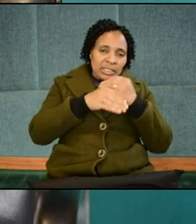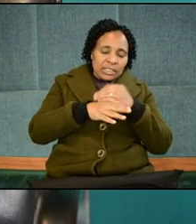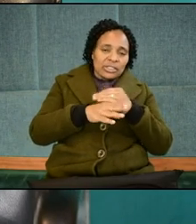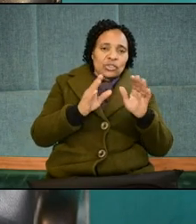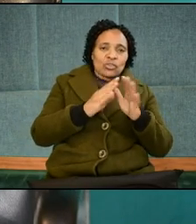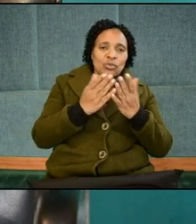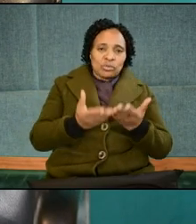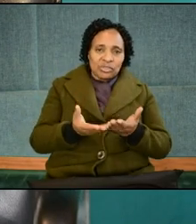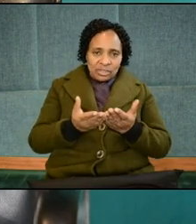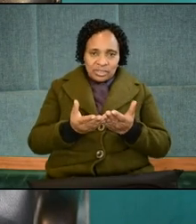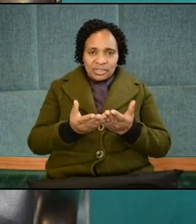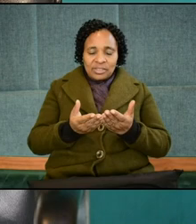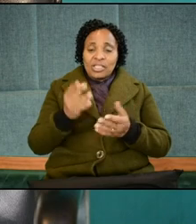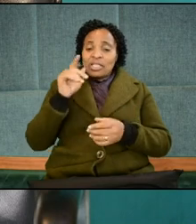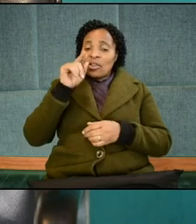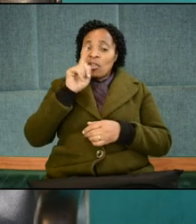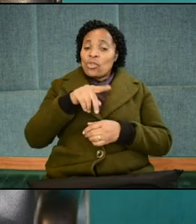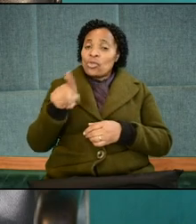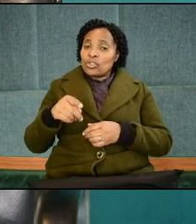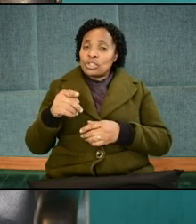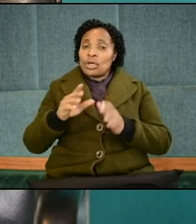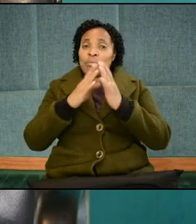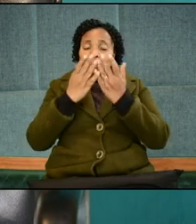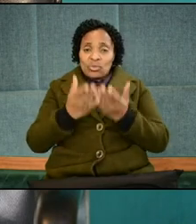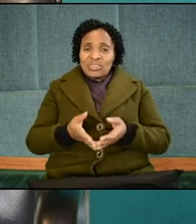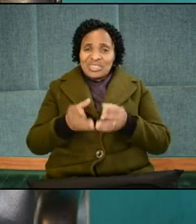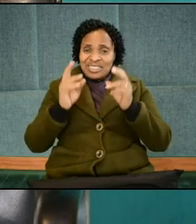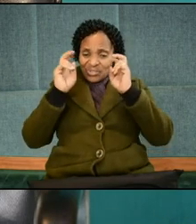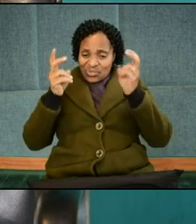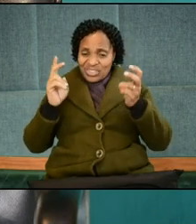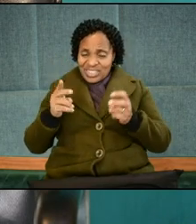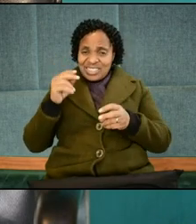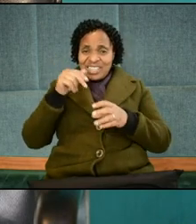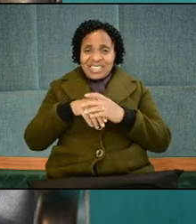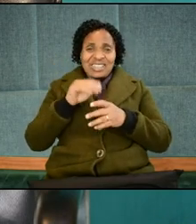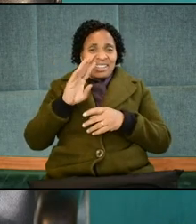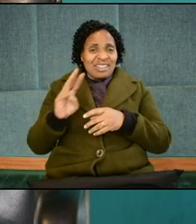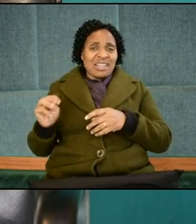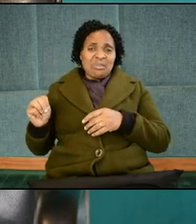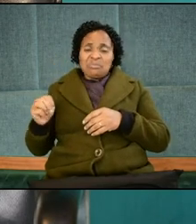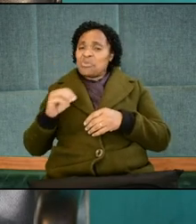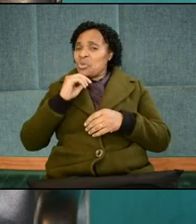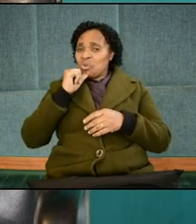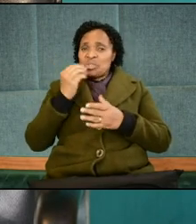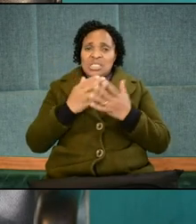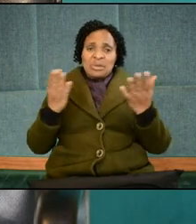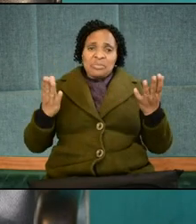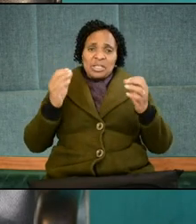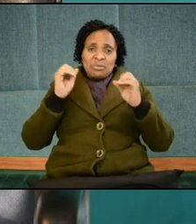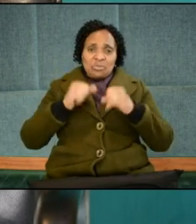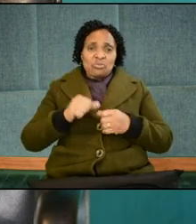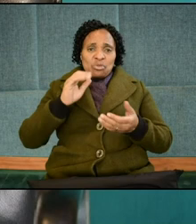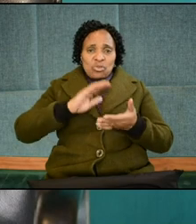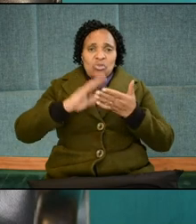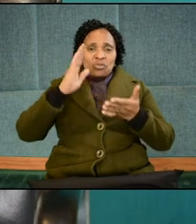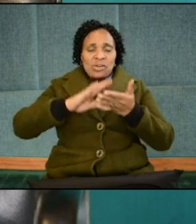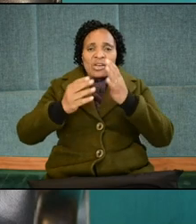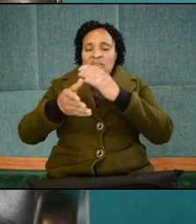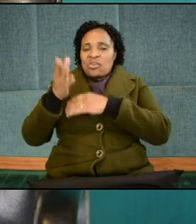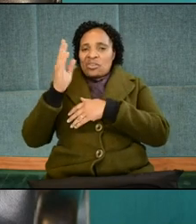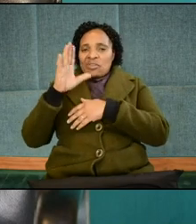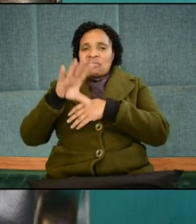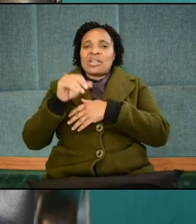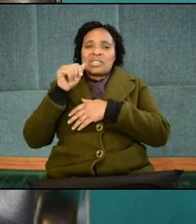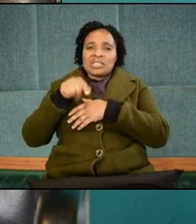books. And those books, to be honest, the content that was in them, it's not something that would glorify God. So you'd